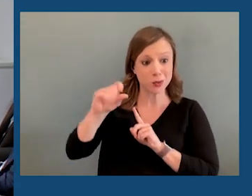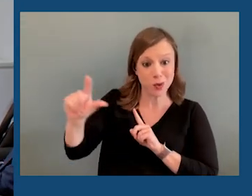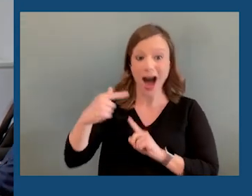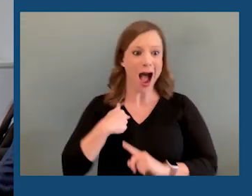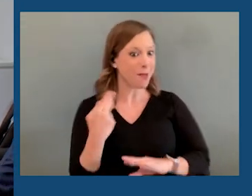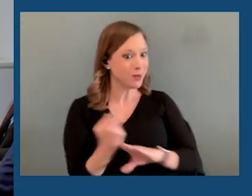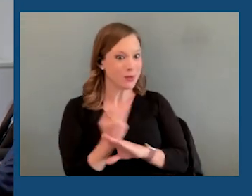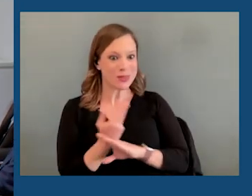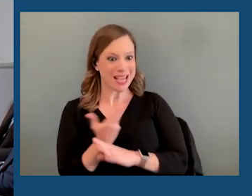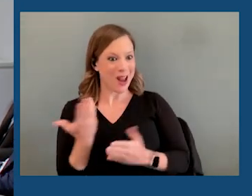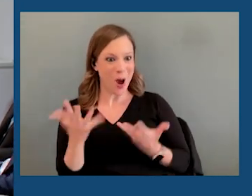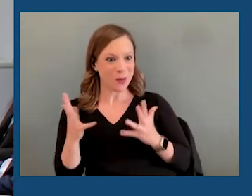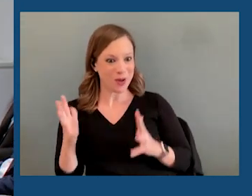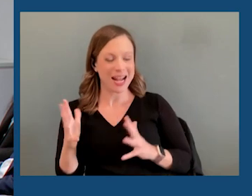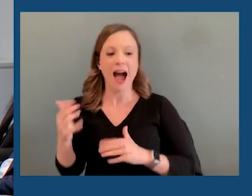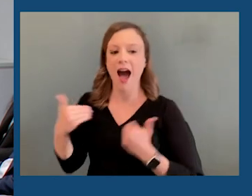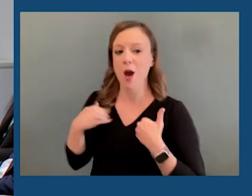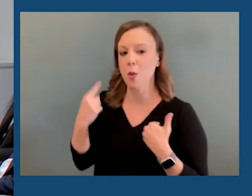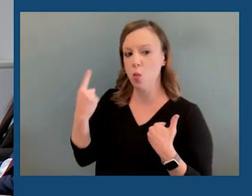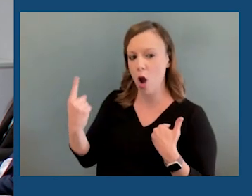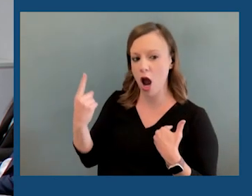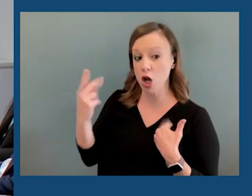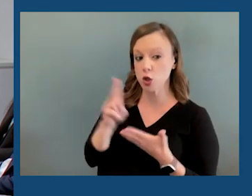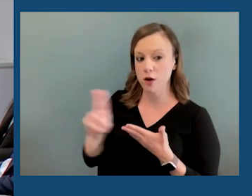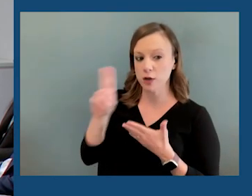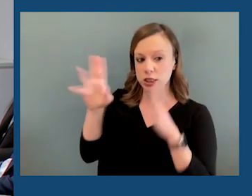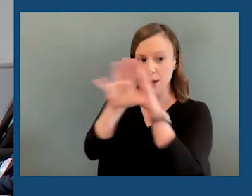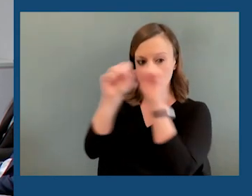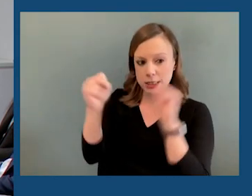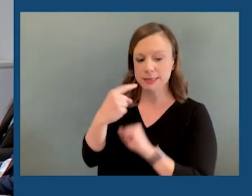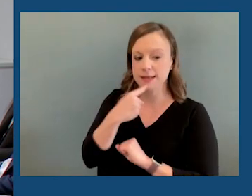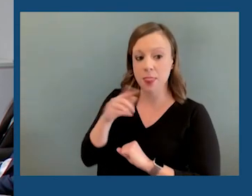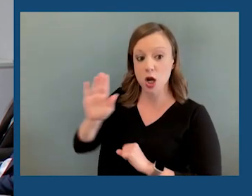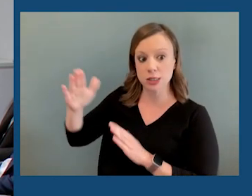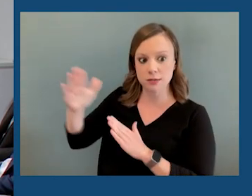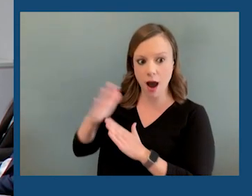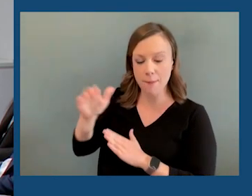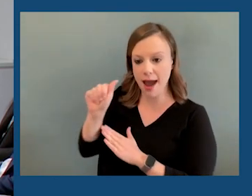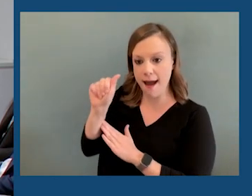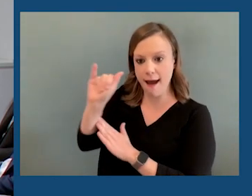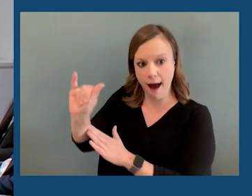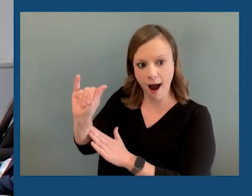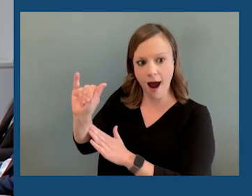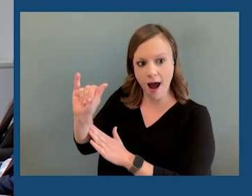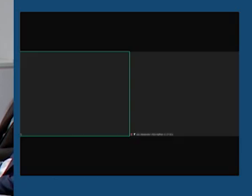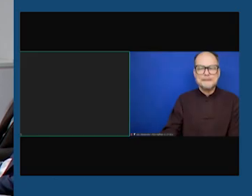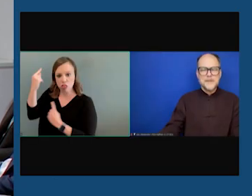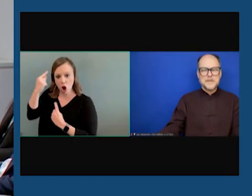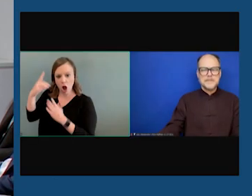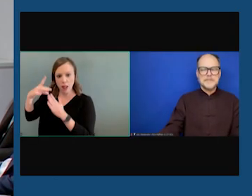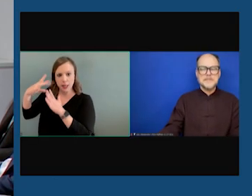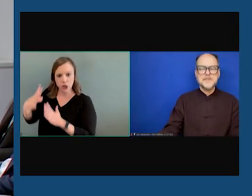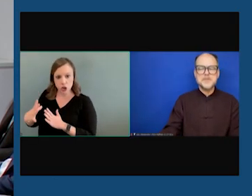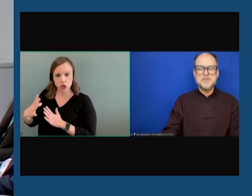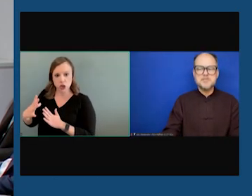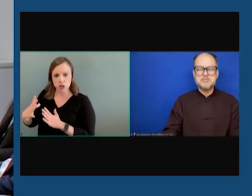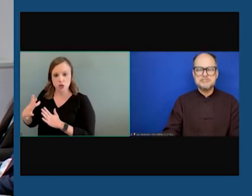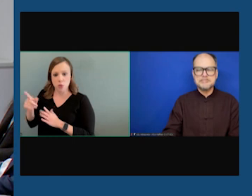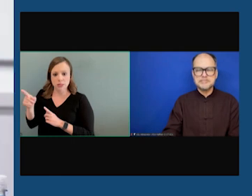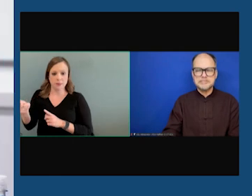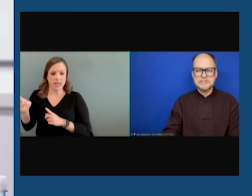Yeah, I had one university president said that one of their top AI thought leaders on their faculty was being recruited to go to